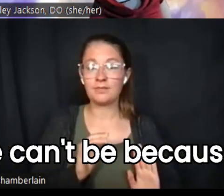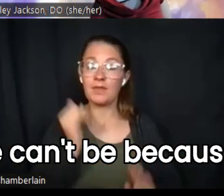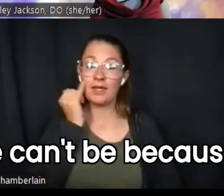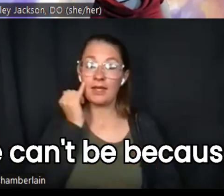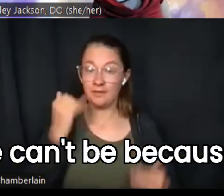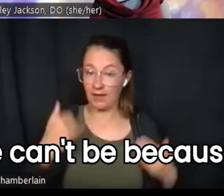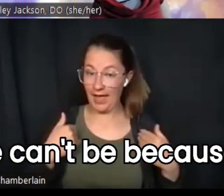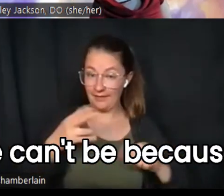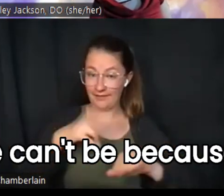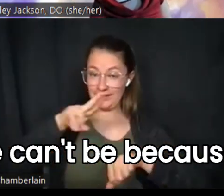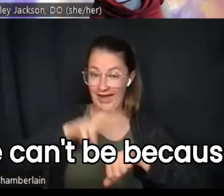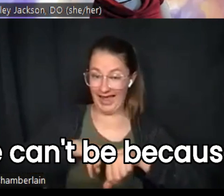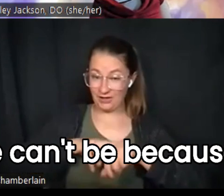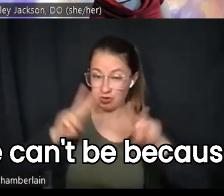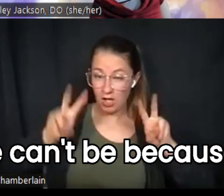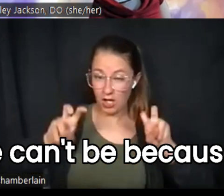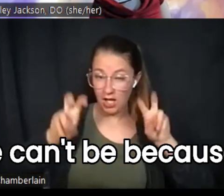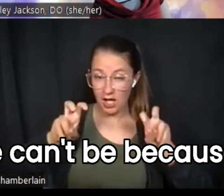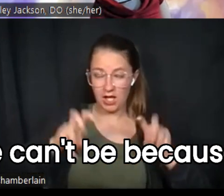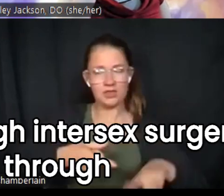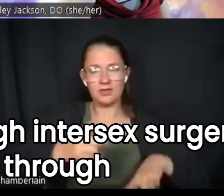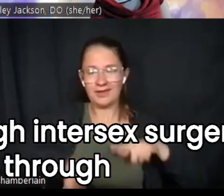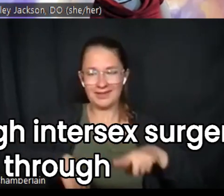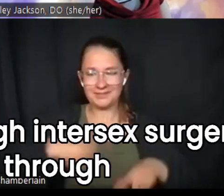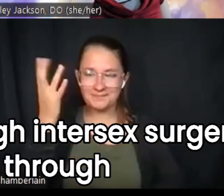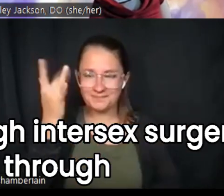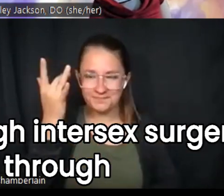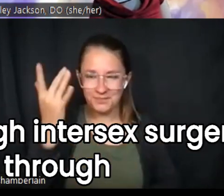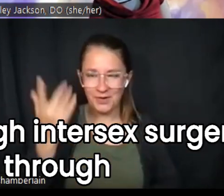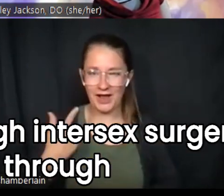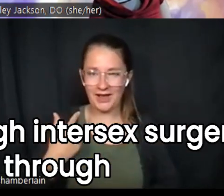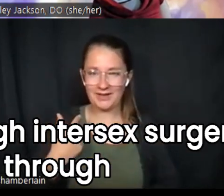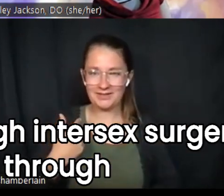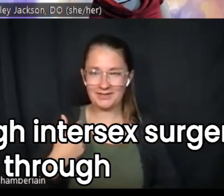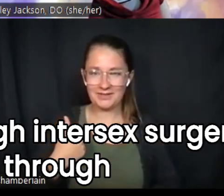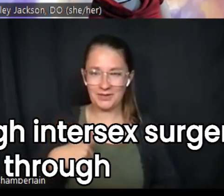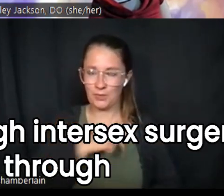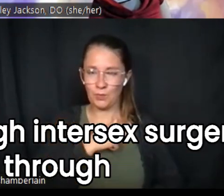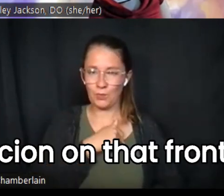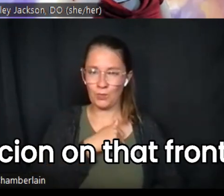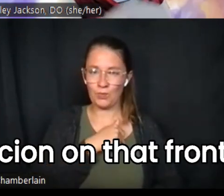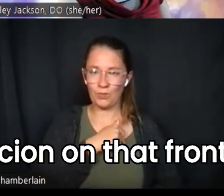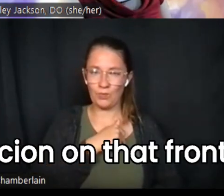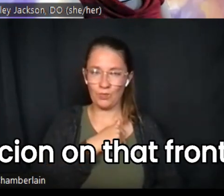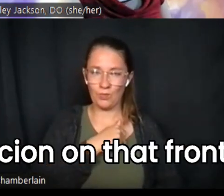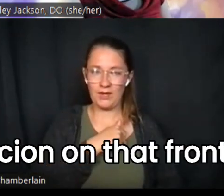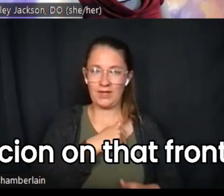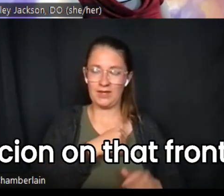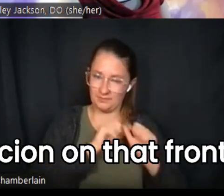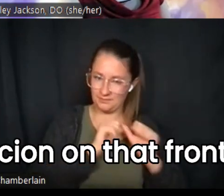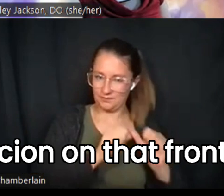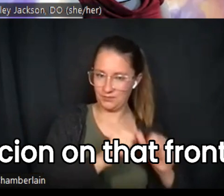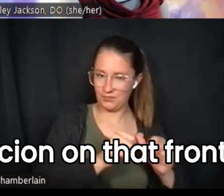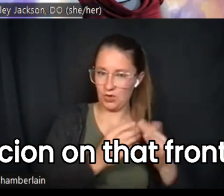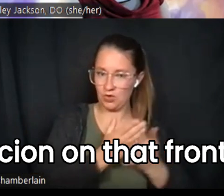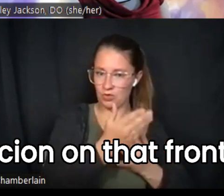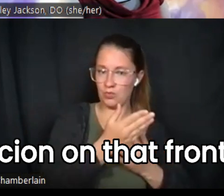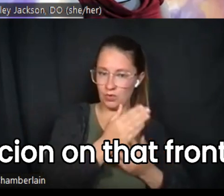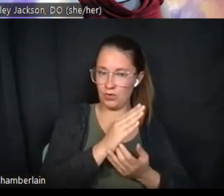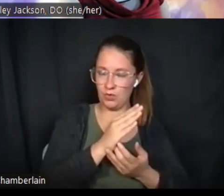natural state, there can't be, because we enforce it through intersex surgeries and through coercion on that front.